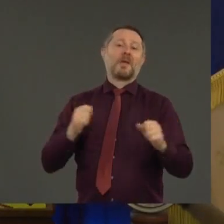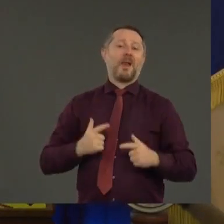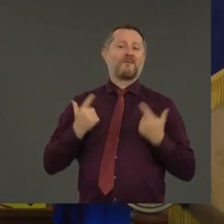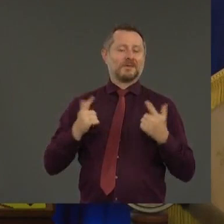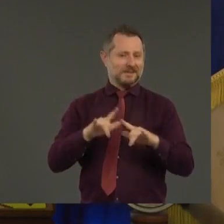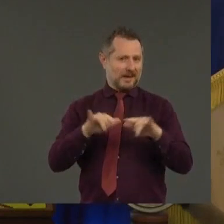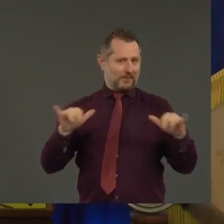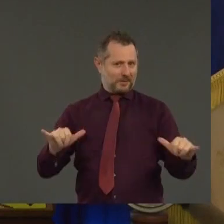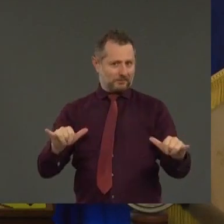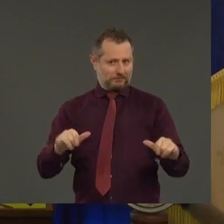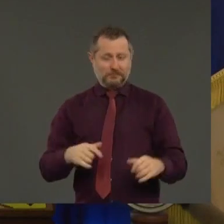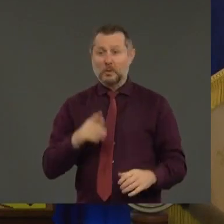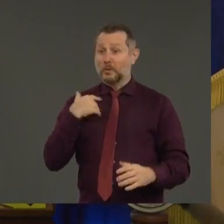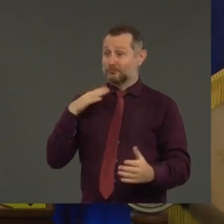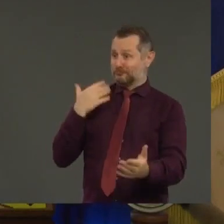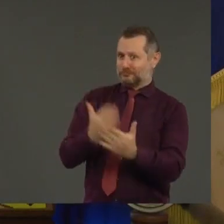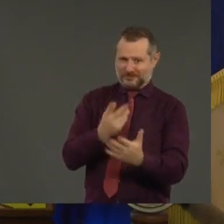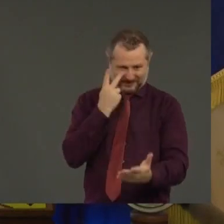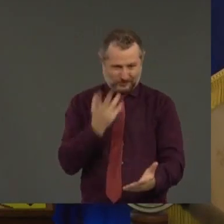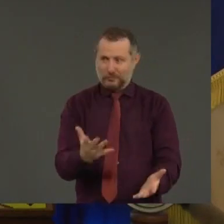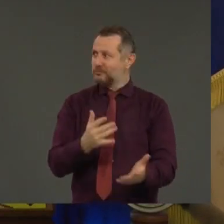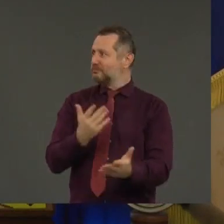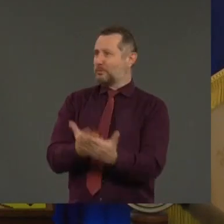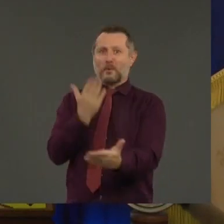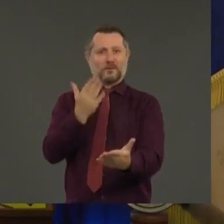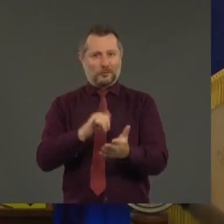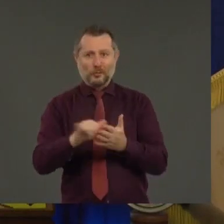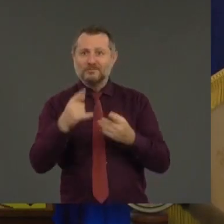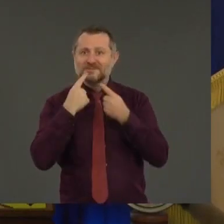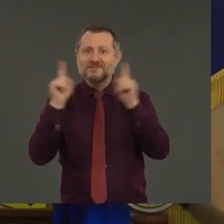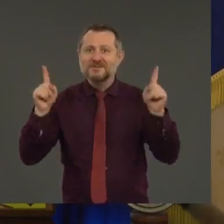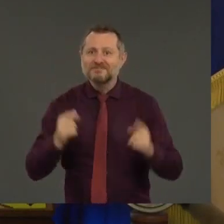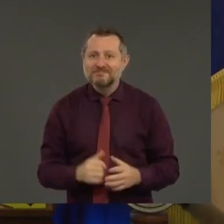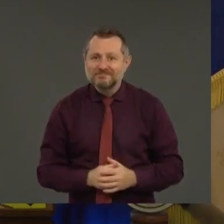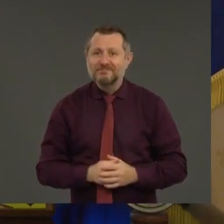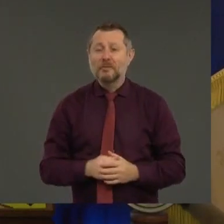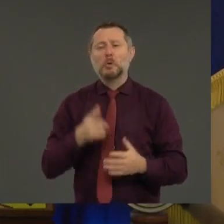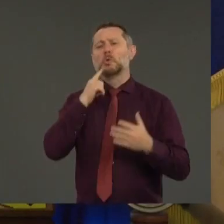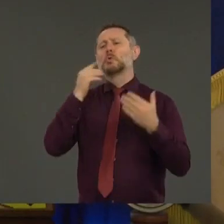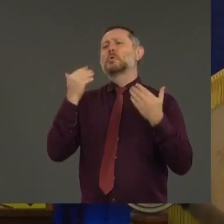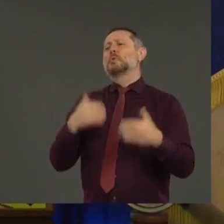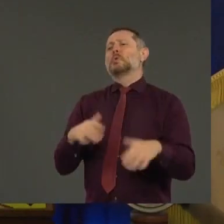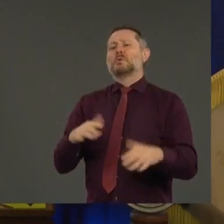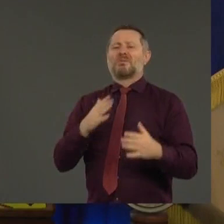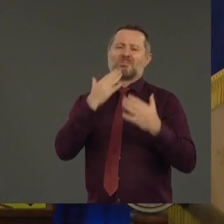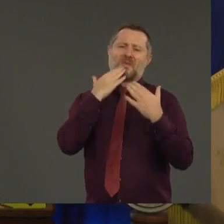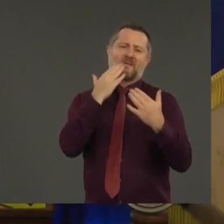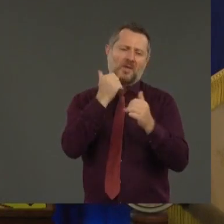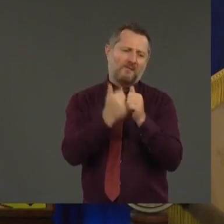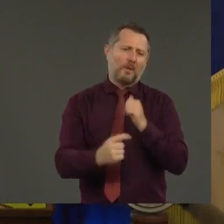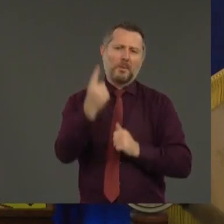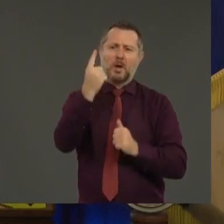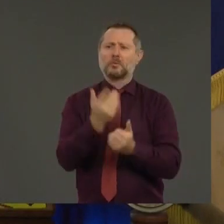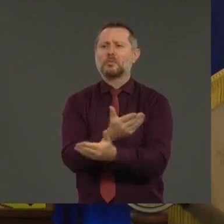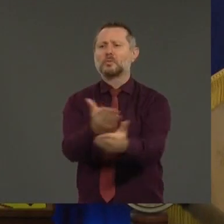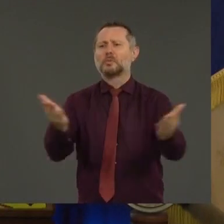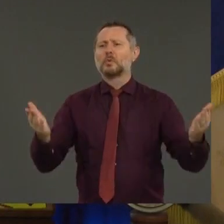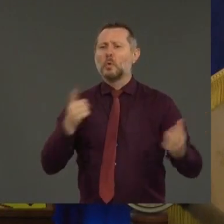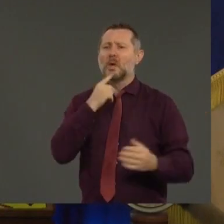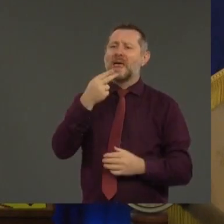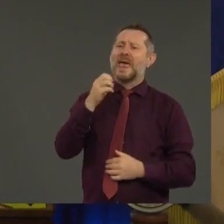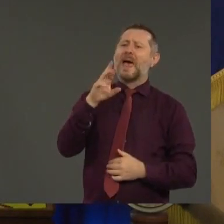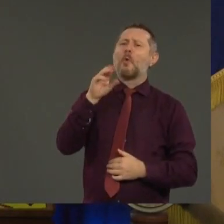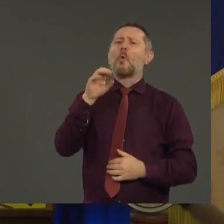we showed works in New York. We owe thanks to so many people, to our heroes, the healthcare and